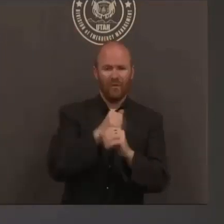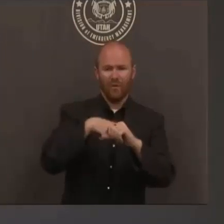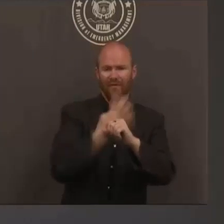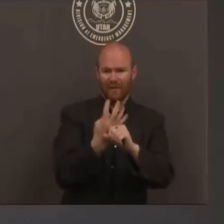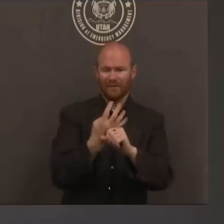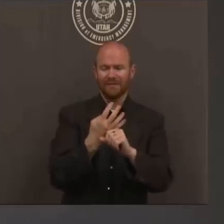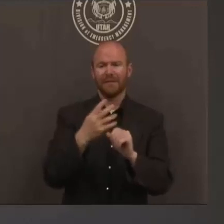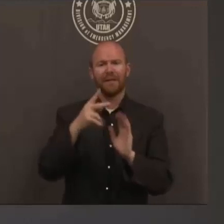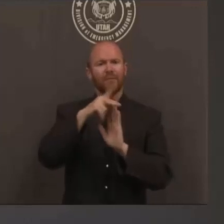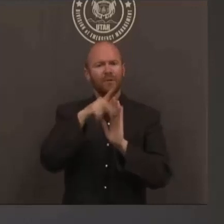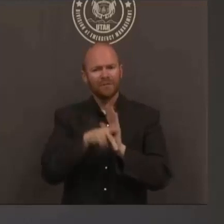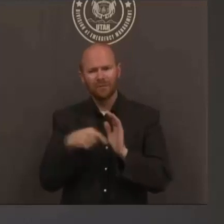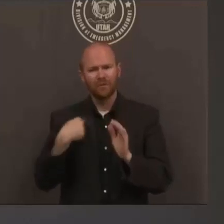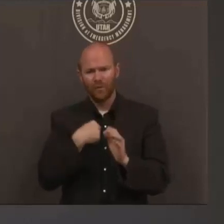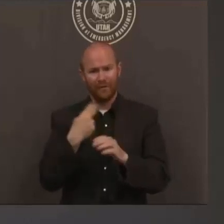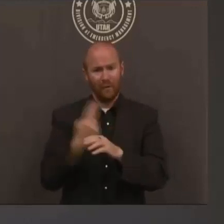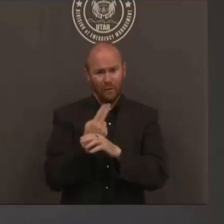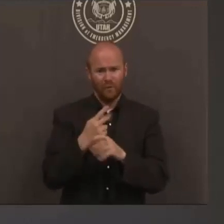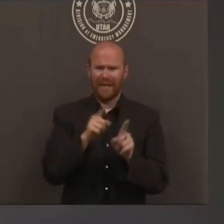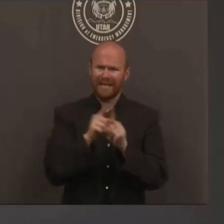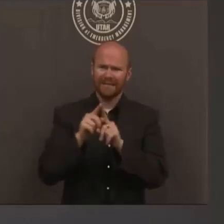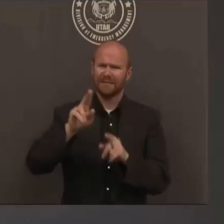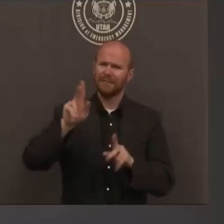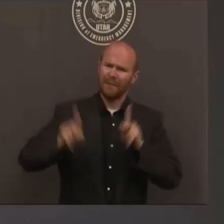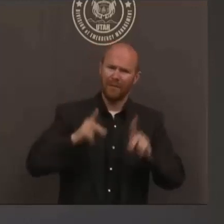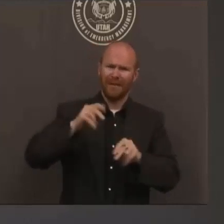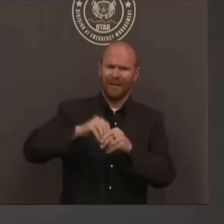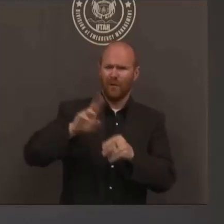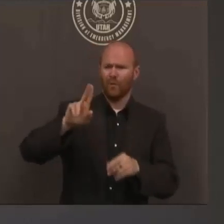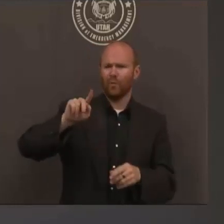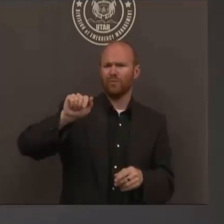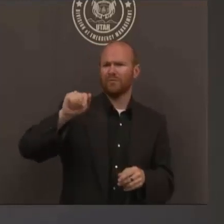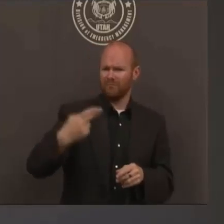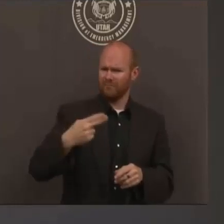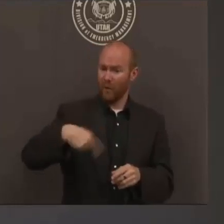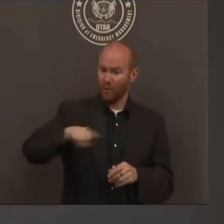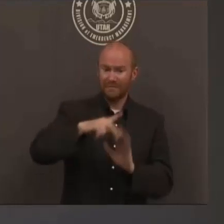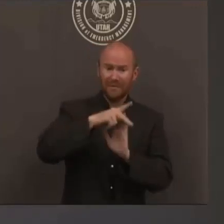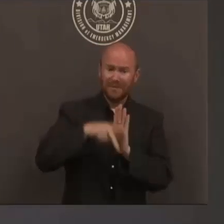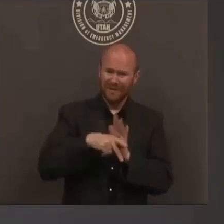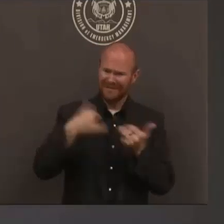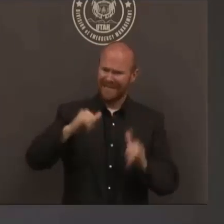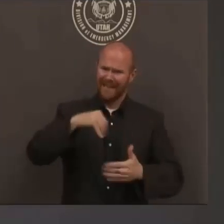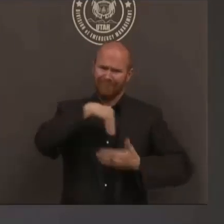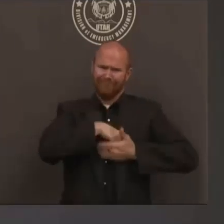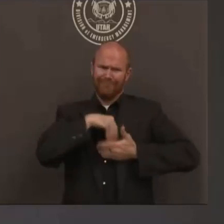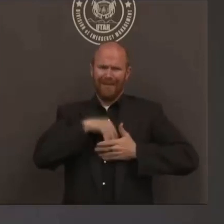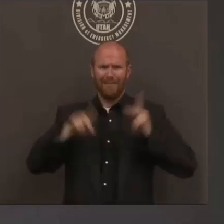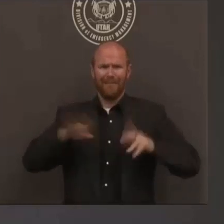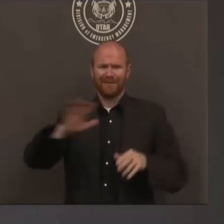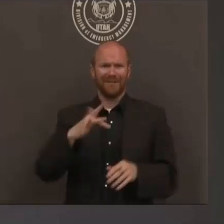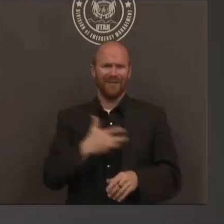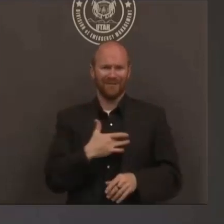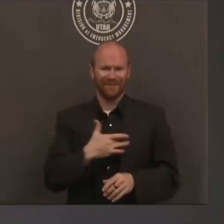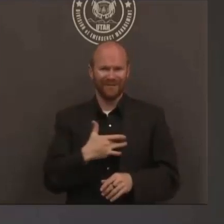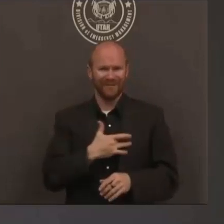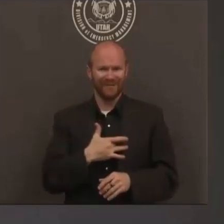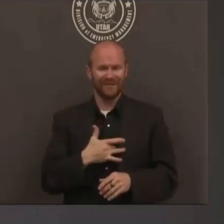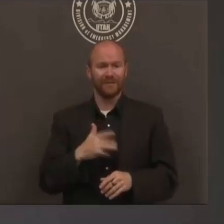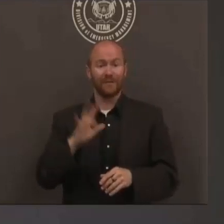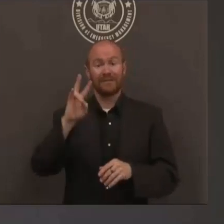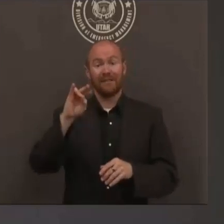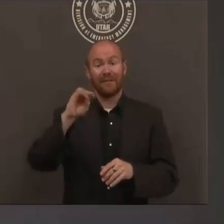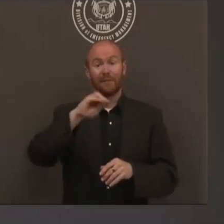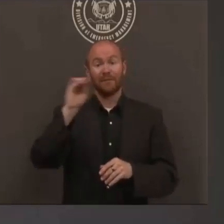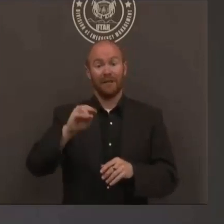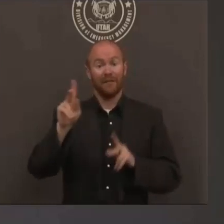place. The principles that have gotten us to be the best performing economy in America are still in place. 70% of those people we have on unemployment